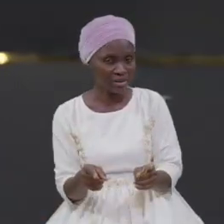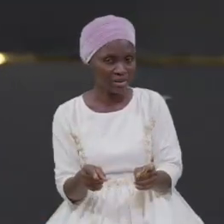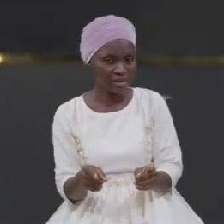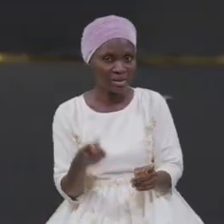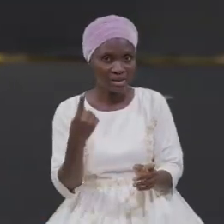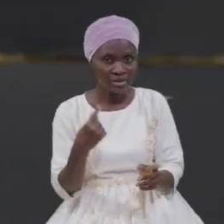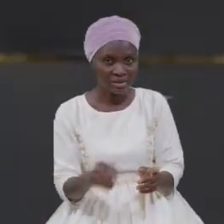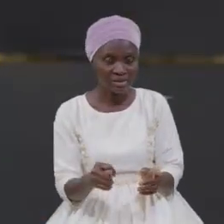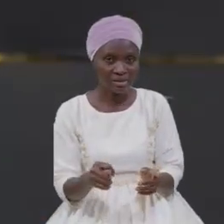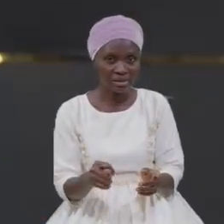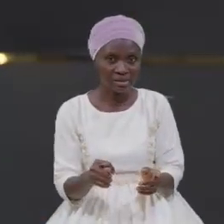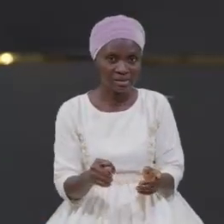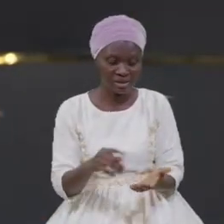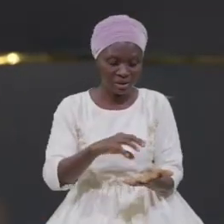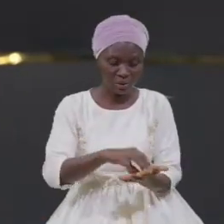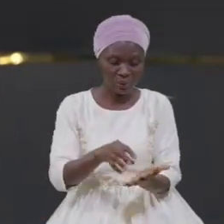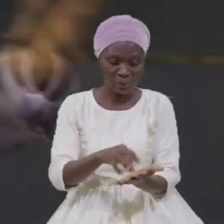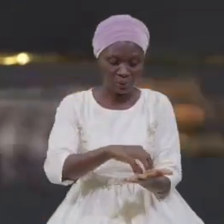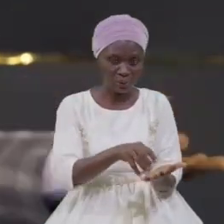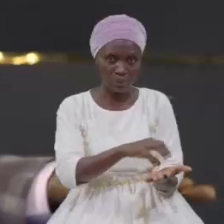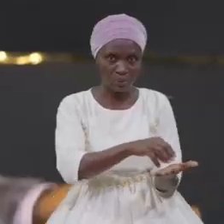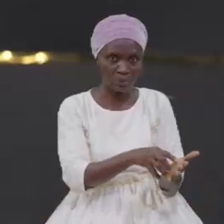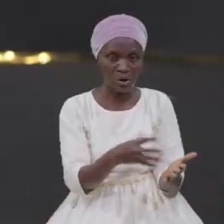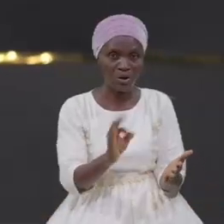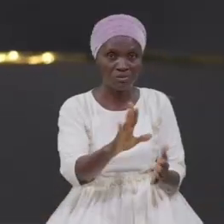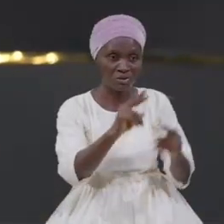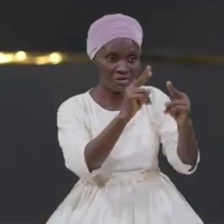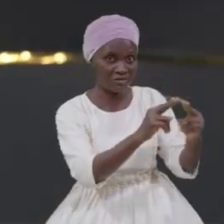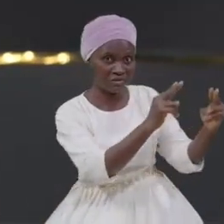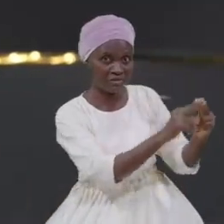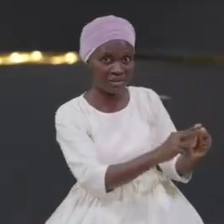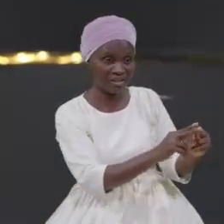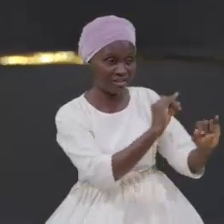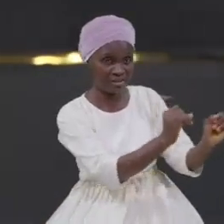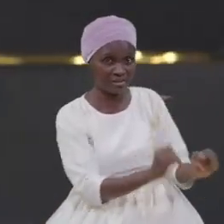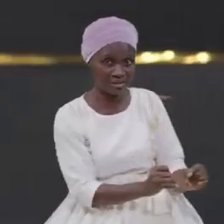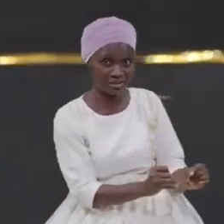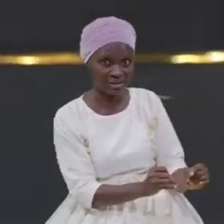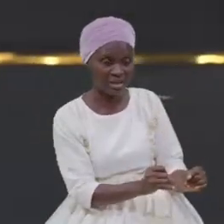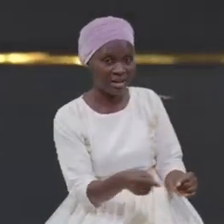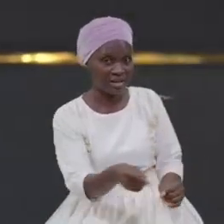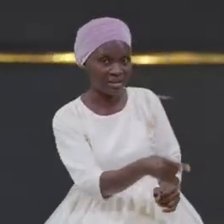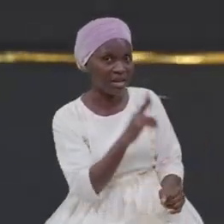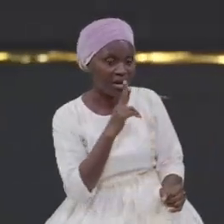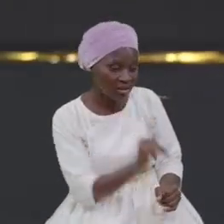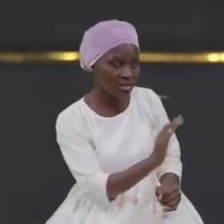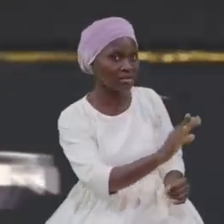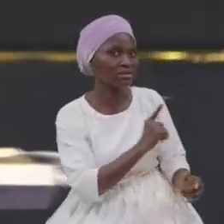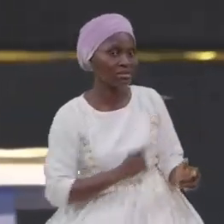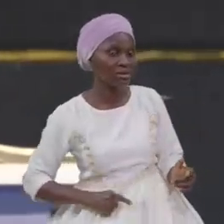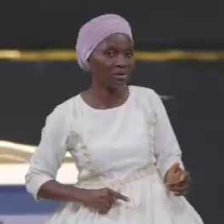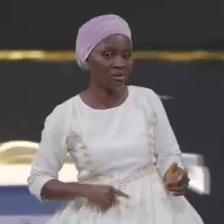concoctions of your village are still the Lord, the tradition of your